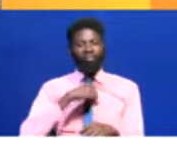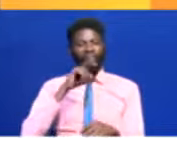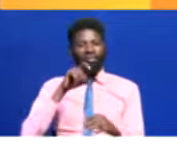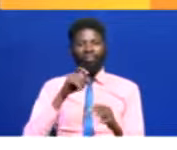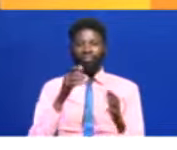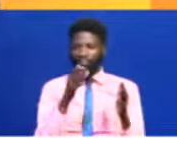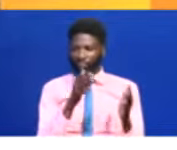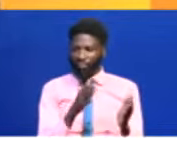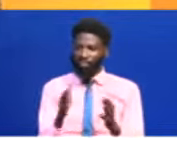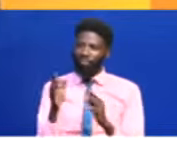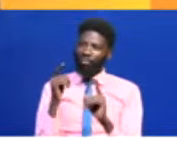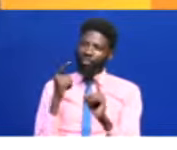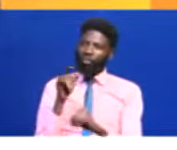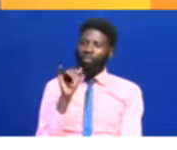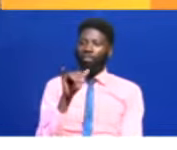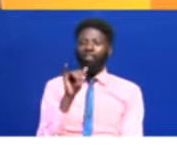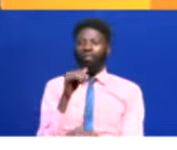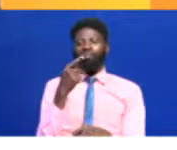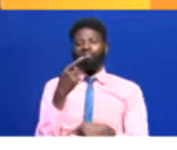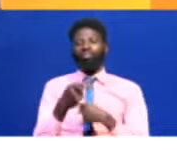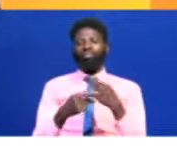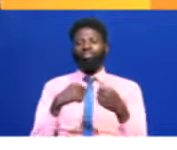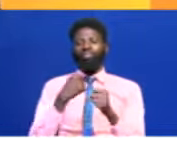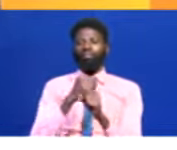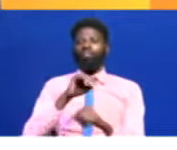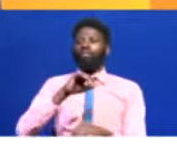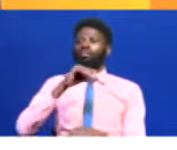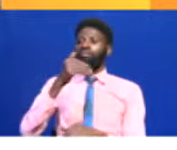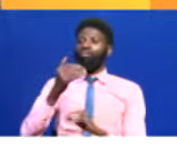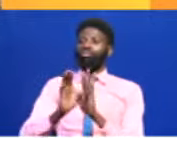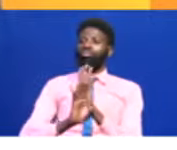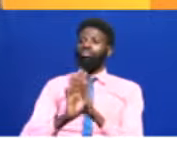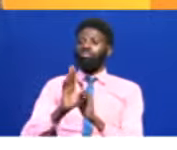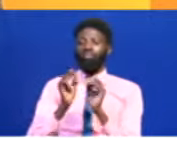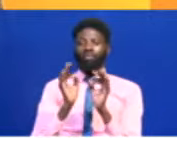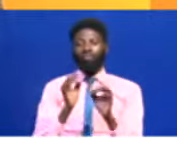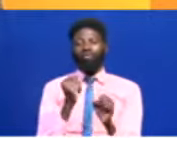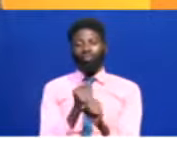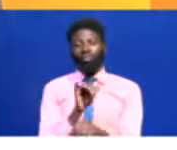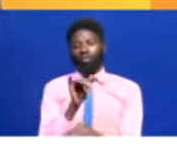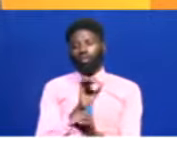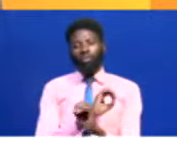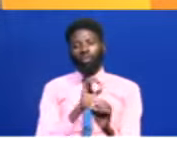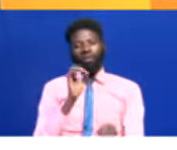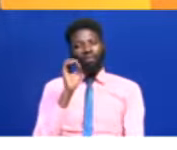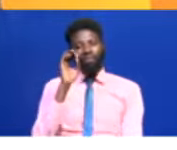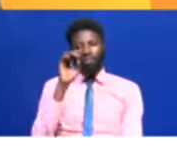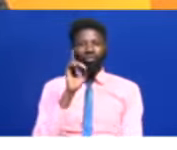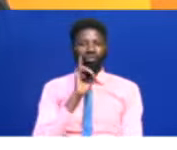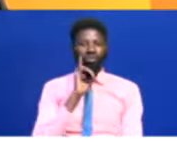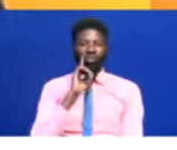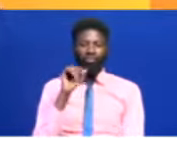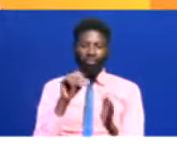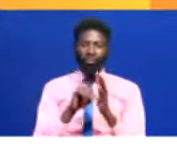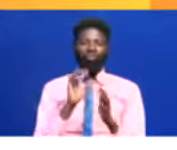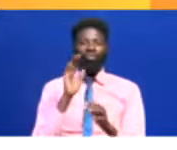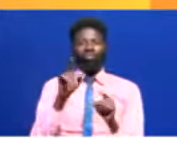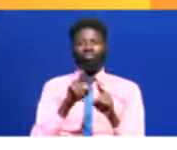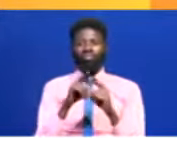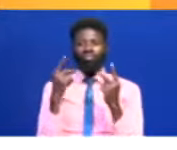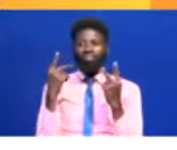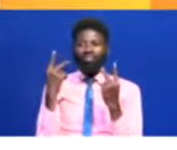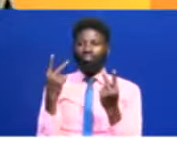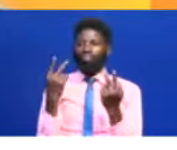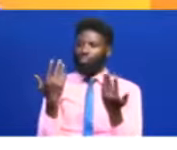plan for that urbanization. Because if we don't do it, then tomorrow we'll have a problem. Indeed. And then we look at it and